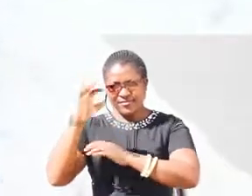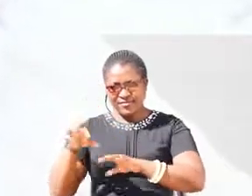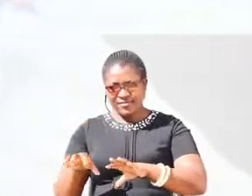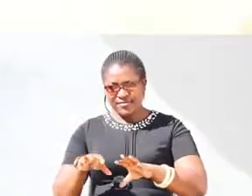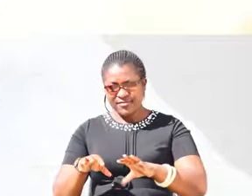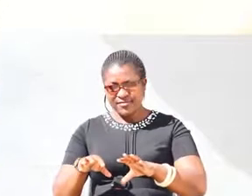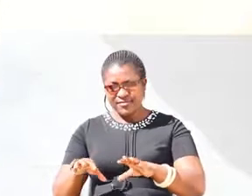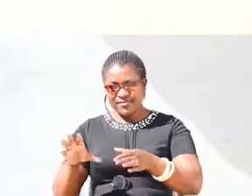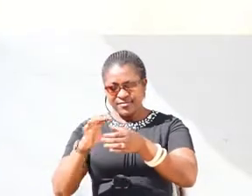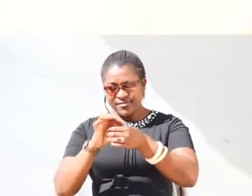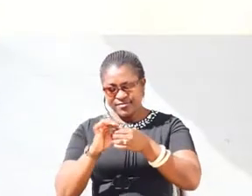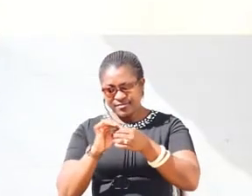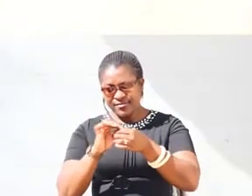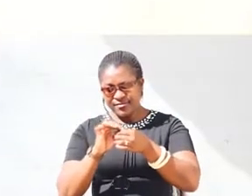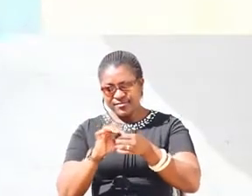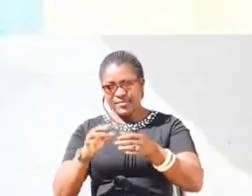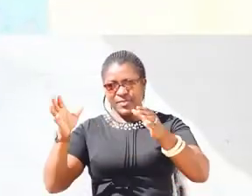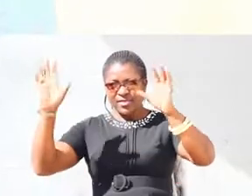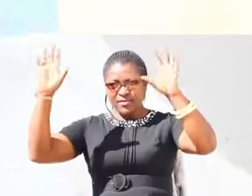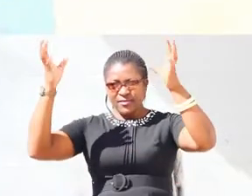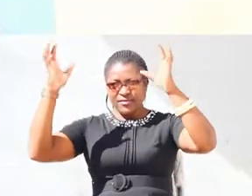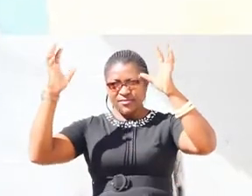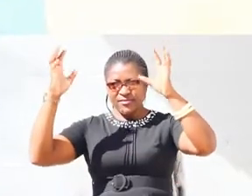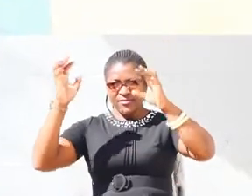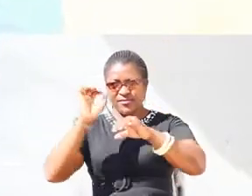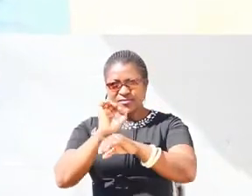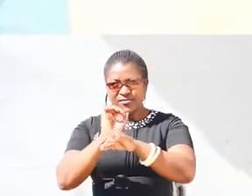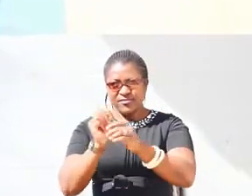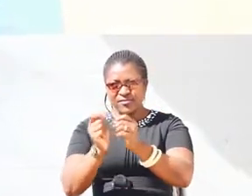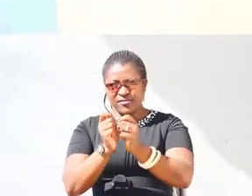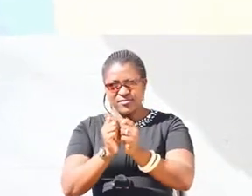Tugamantane tusegelele ina tubelegele antomwe